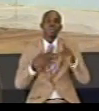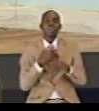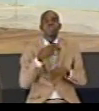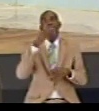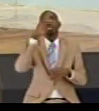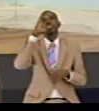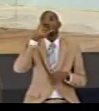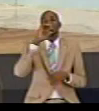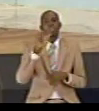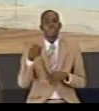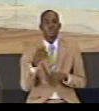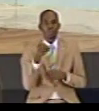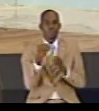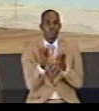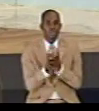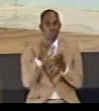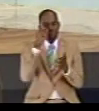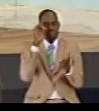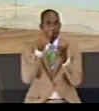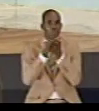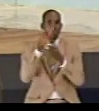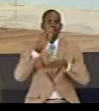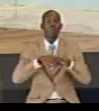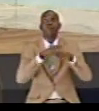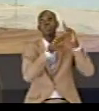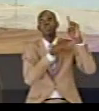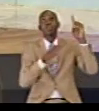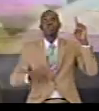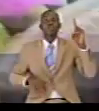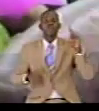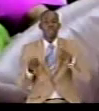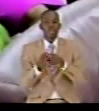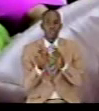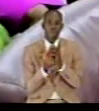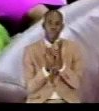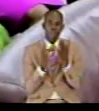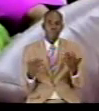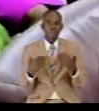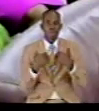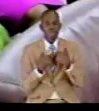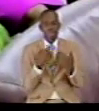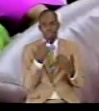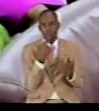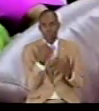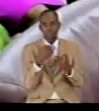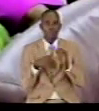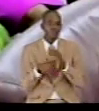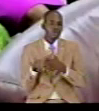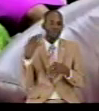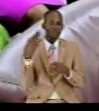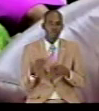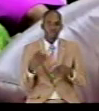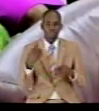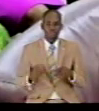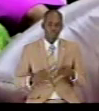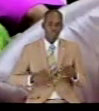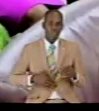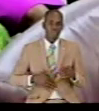that believeth on me, as the scripture has said, out of his belly shall